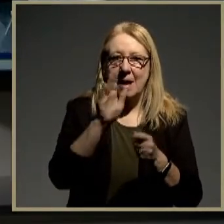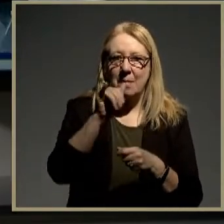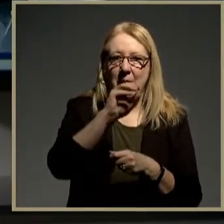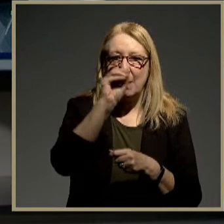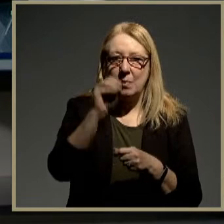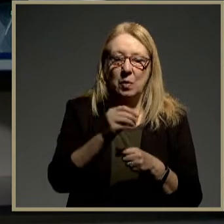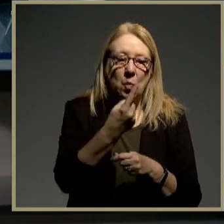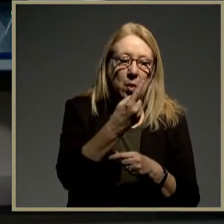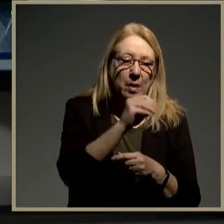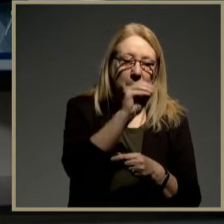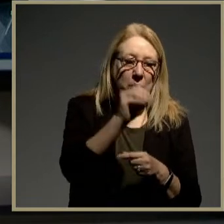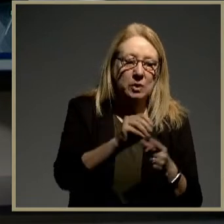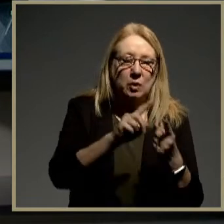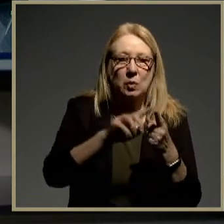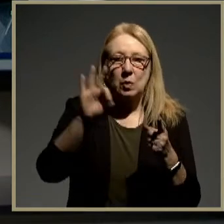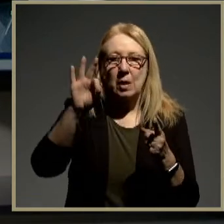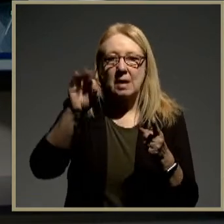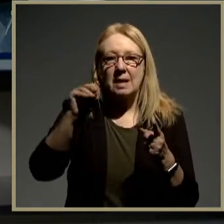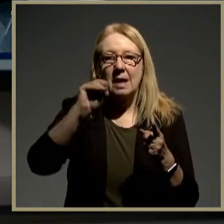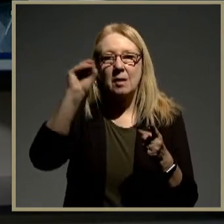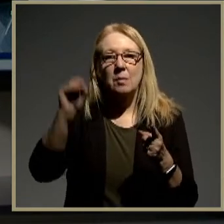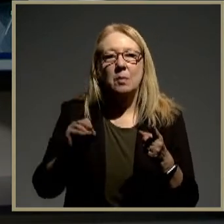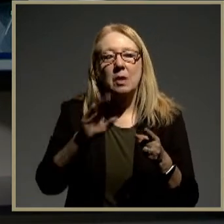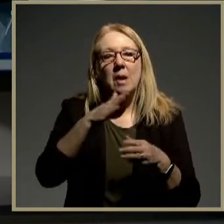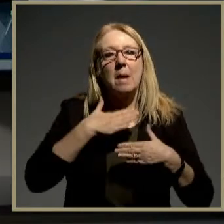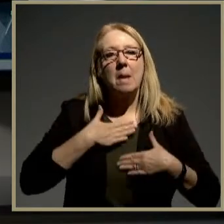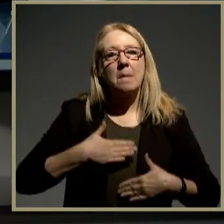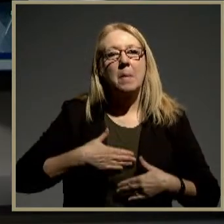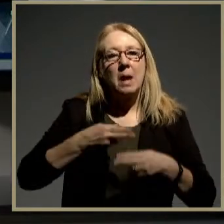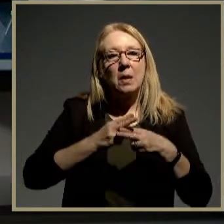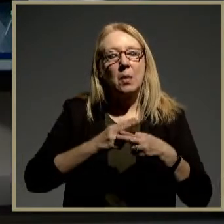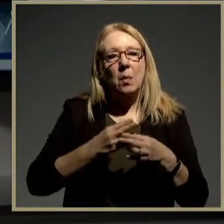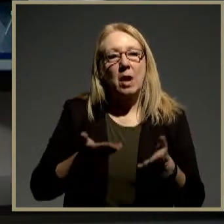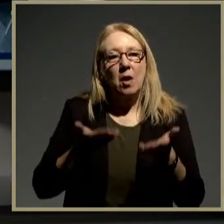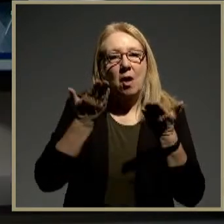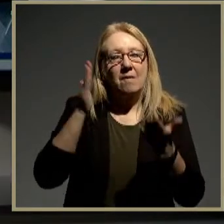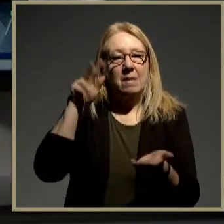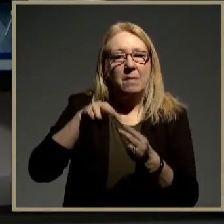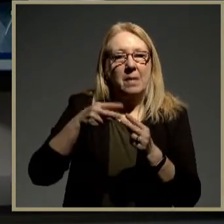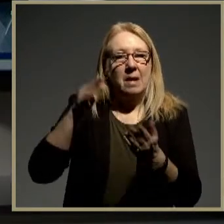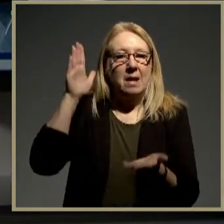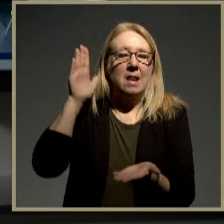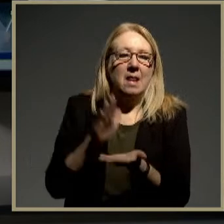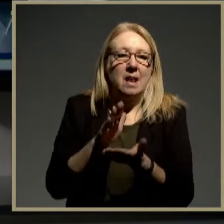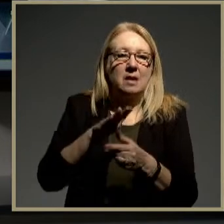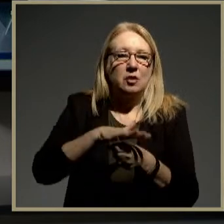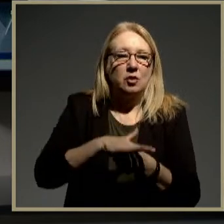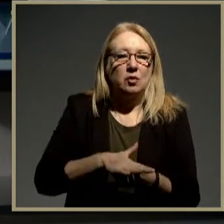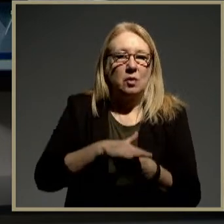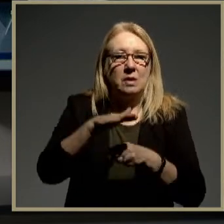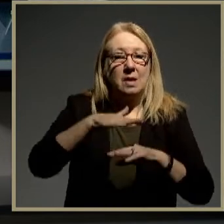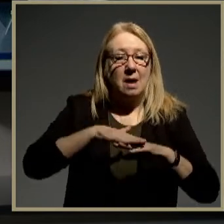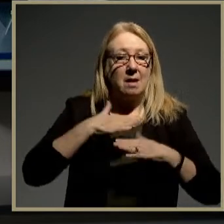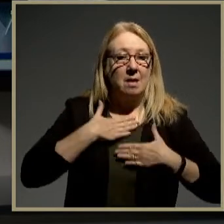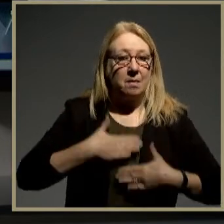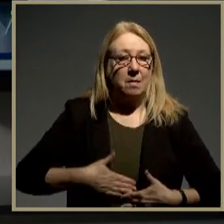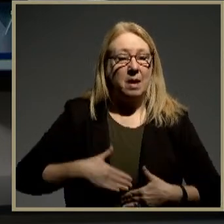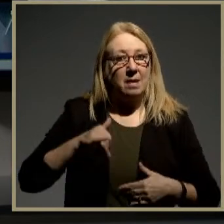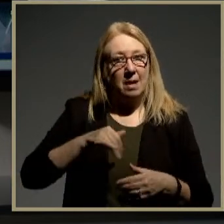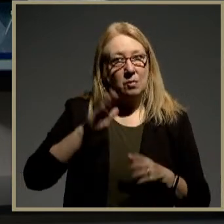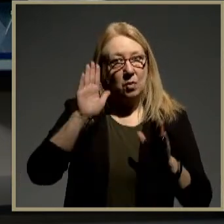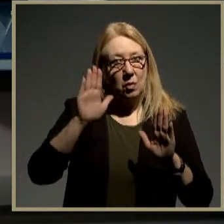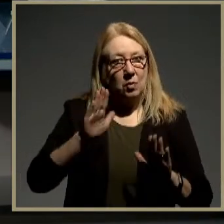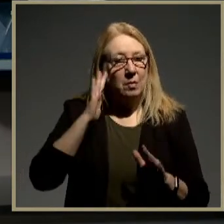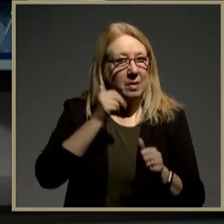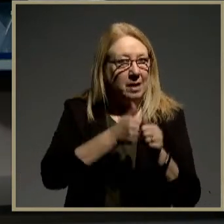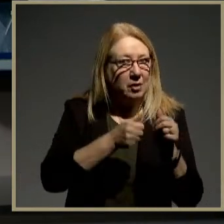taking 1% up to 90% of their body weight away. Wow. Reducing a lot of stress on their body. So that's great for individual athletes. Everyone's